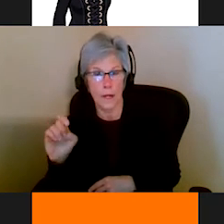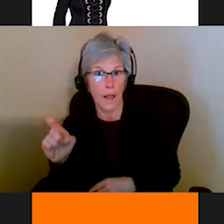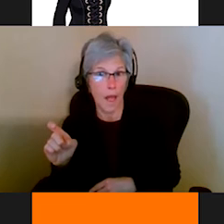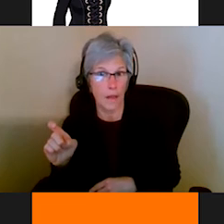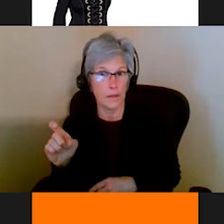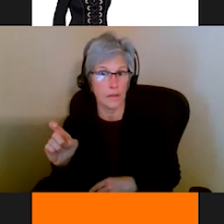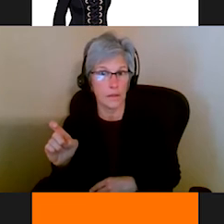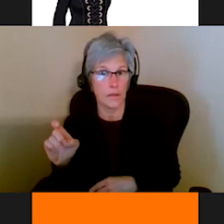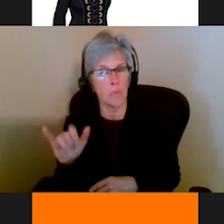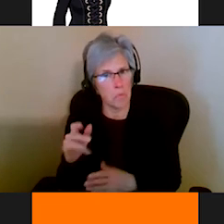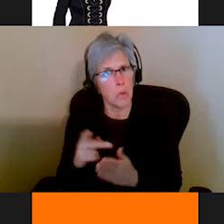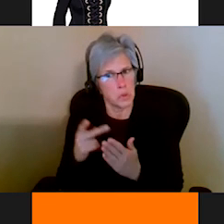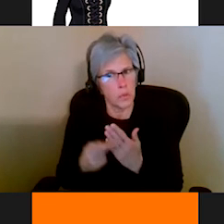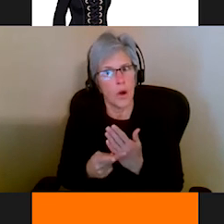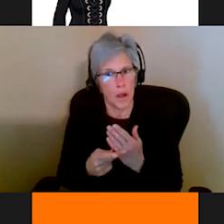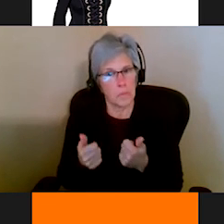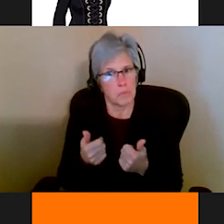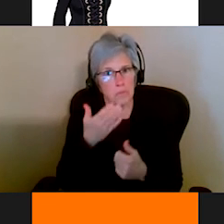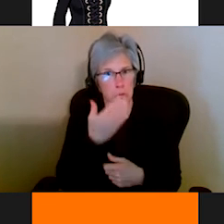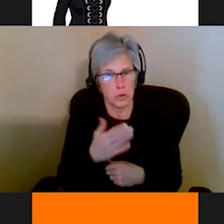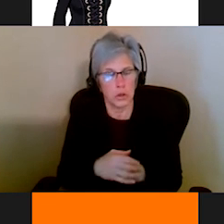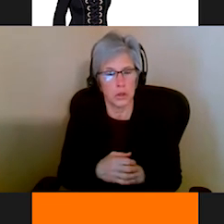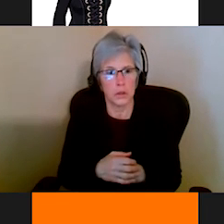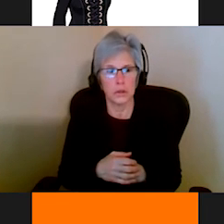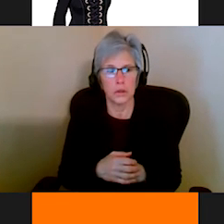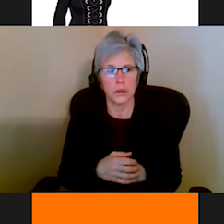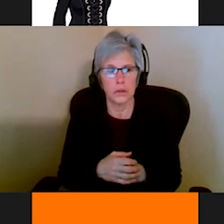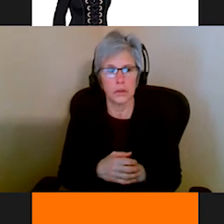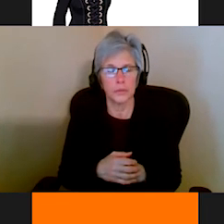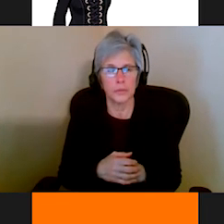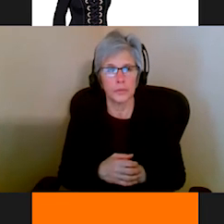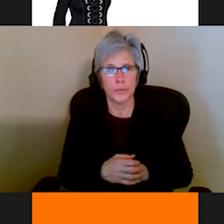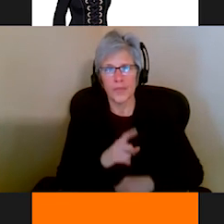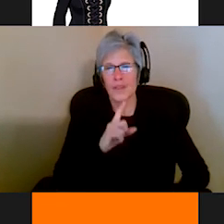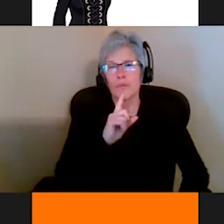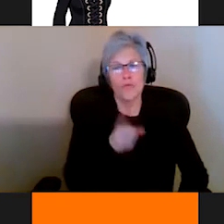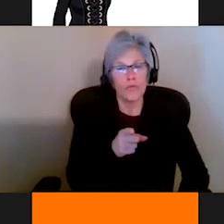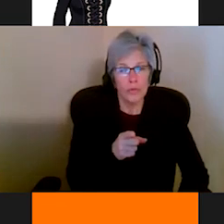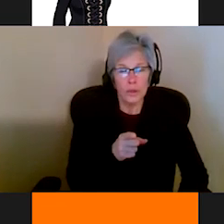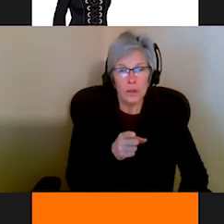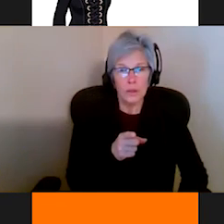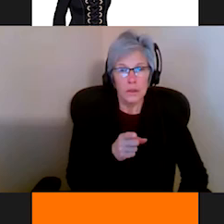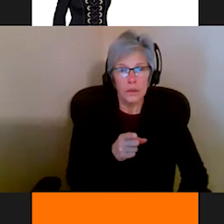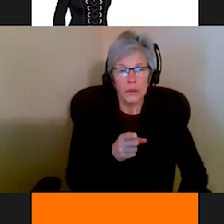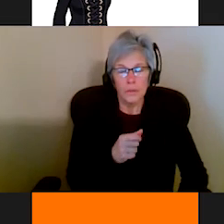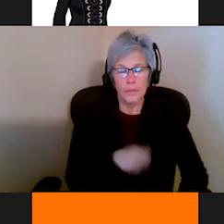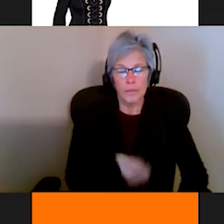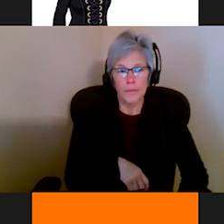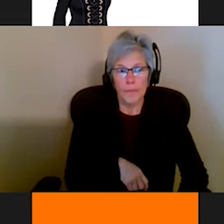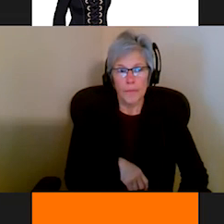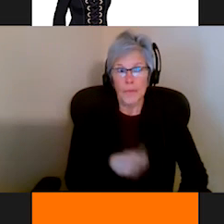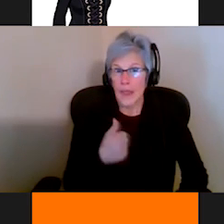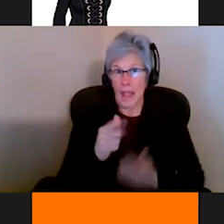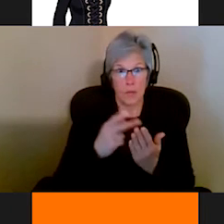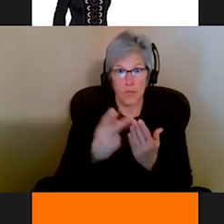programs I think work well. And I think at the end of the day, any program that allows you to draw clearly and you